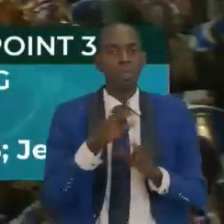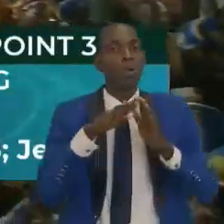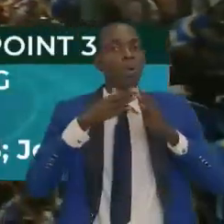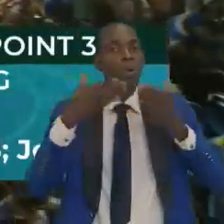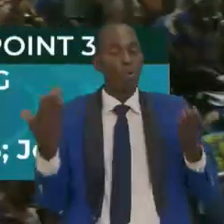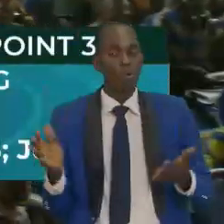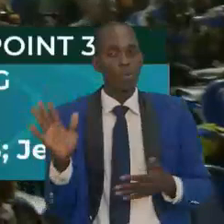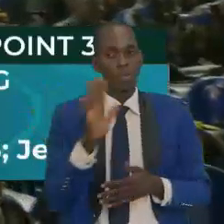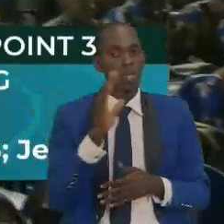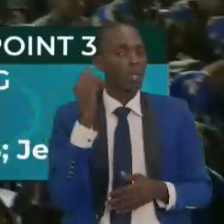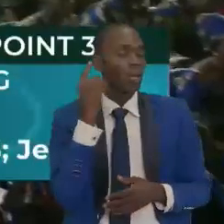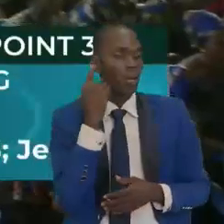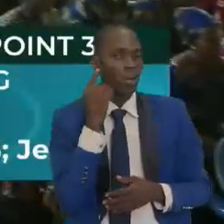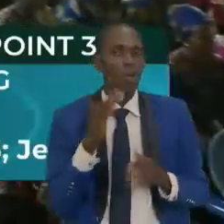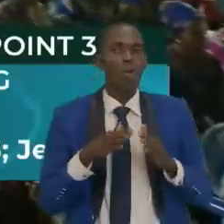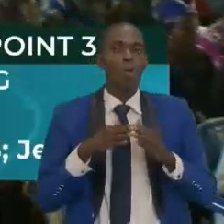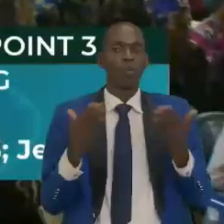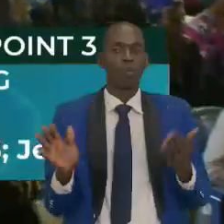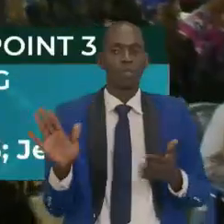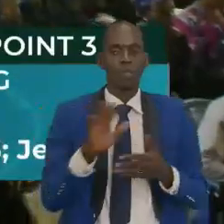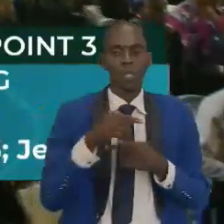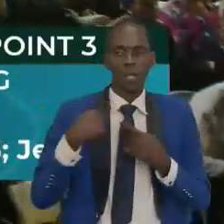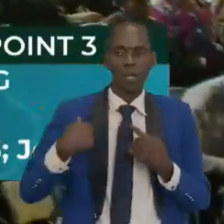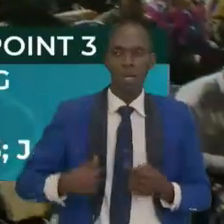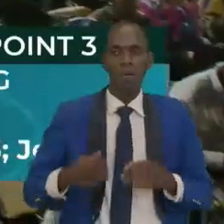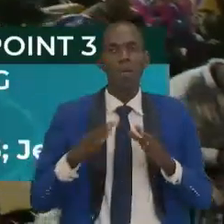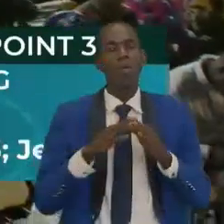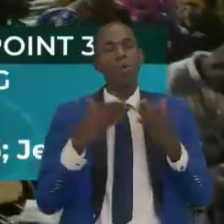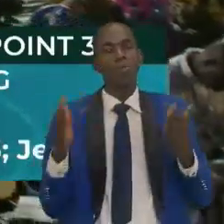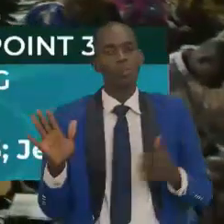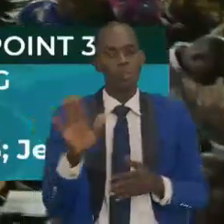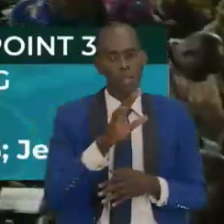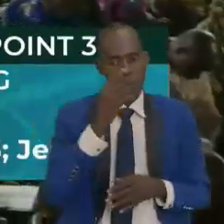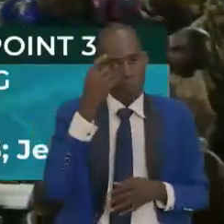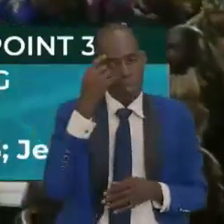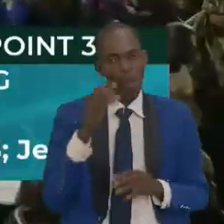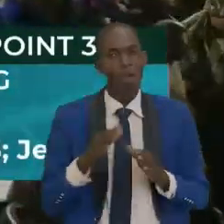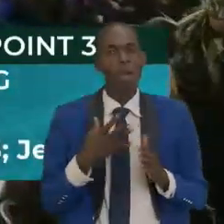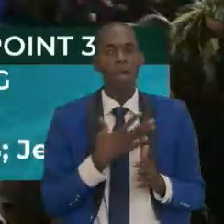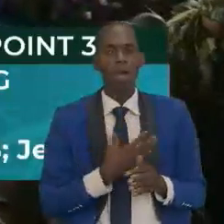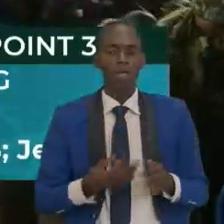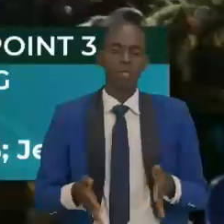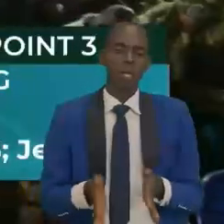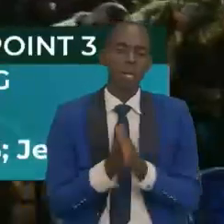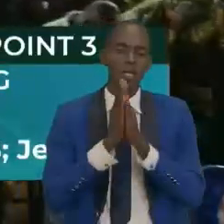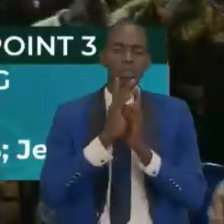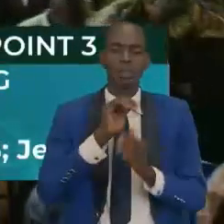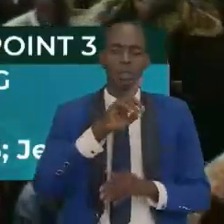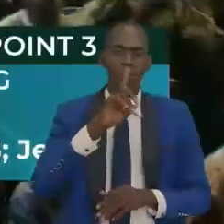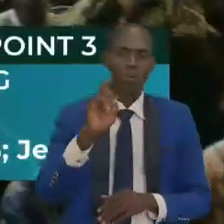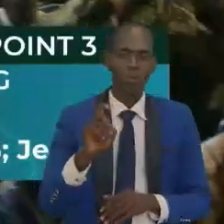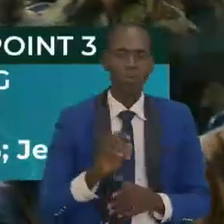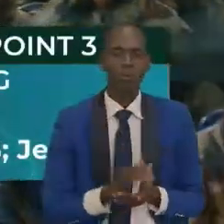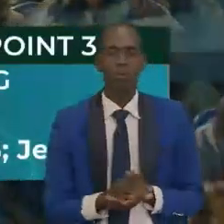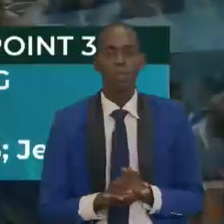they opened their hearts, they opened their mind, and they asked the question. They said, men